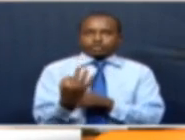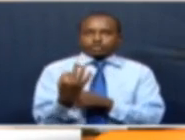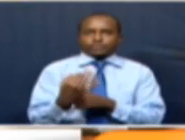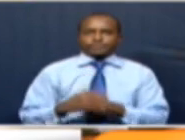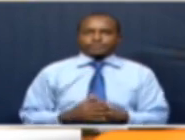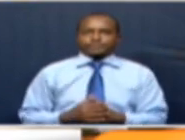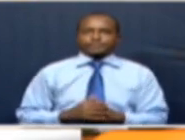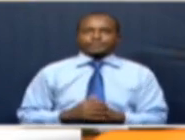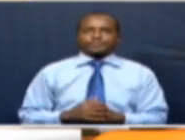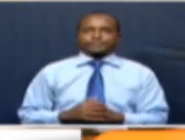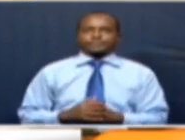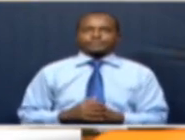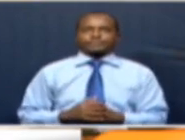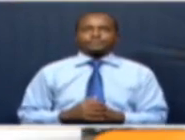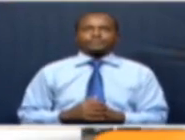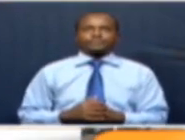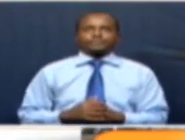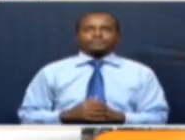details.